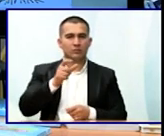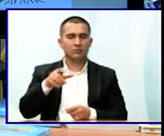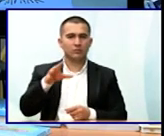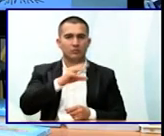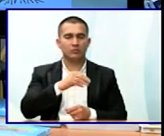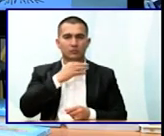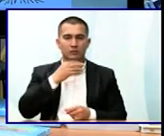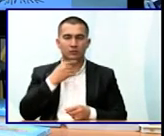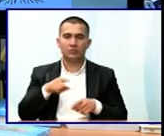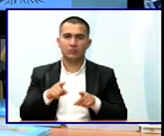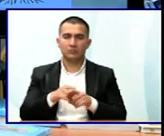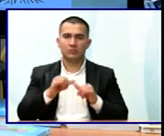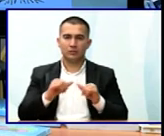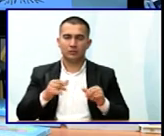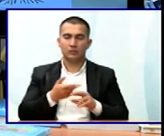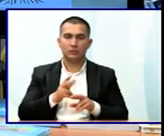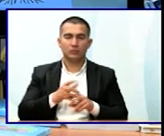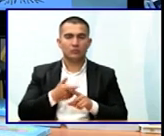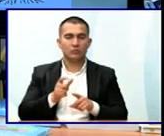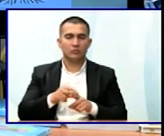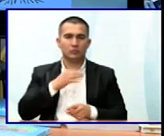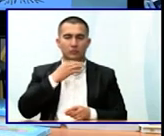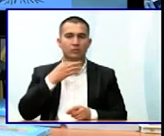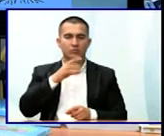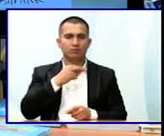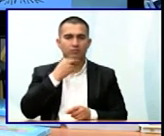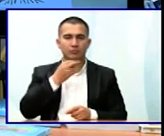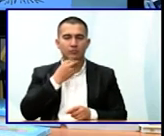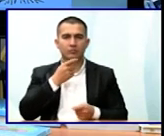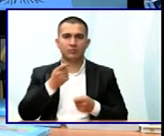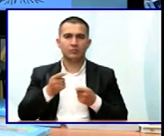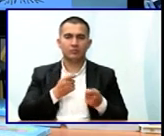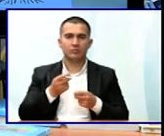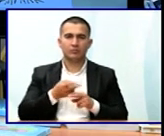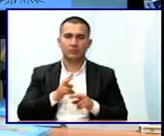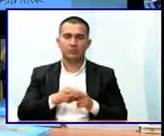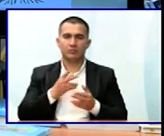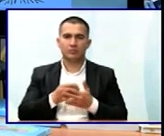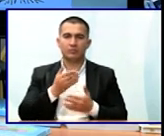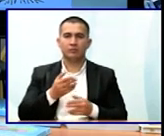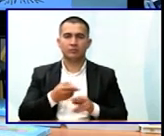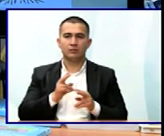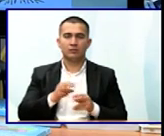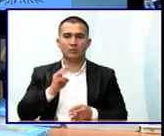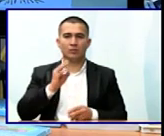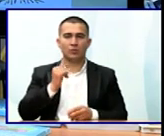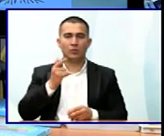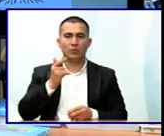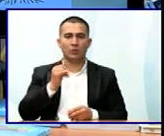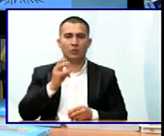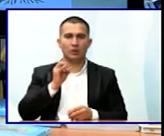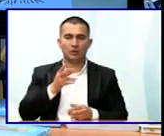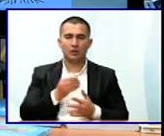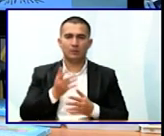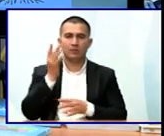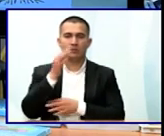usuliga juda ham katta e'tibor berishadi. Chunki juda ko'p madaniy o'simliklar tugunagi,